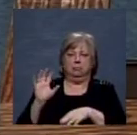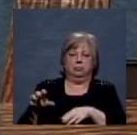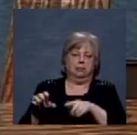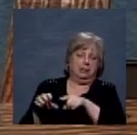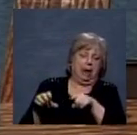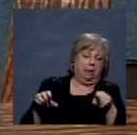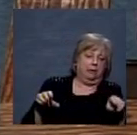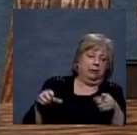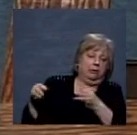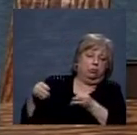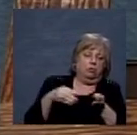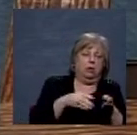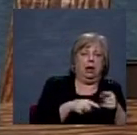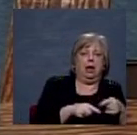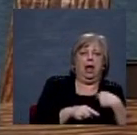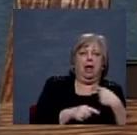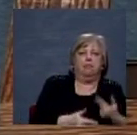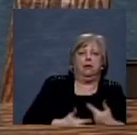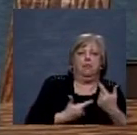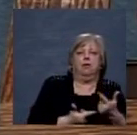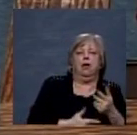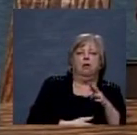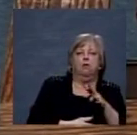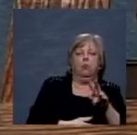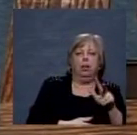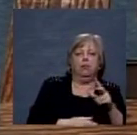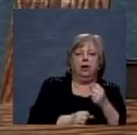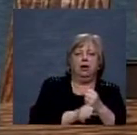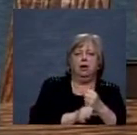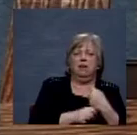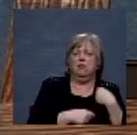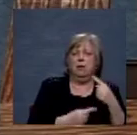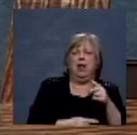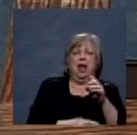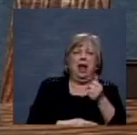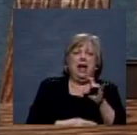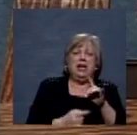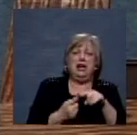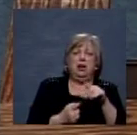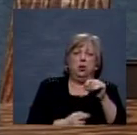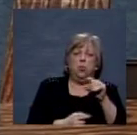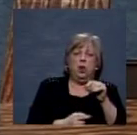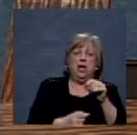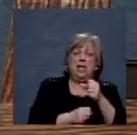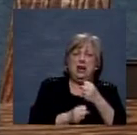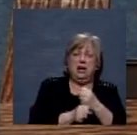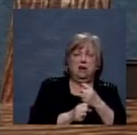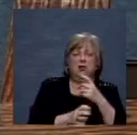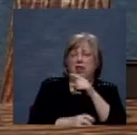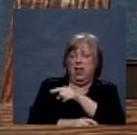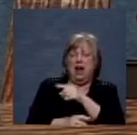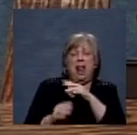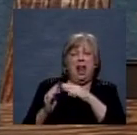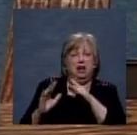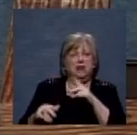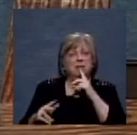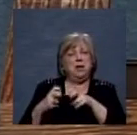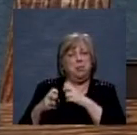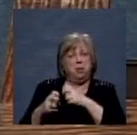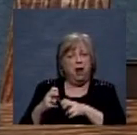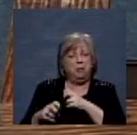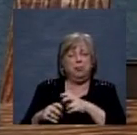43 years, and for the past 18 to 20 years, it has been a problem in the neighborhood. There's been several owners.